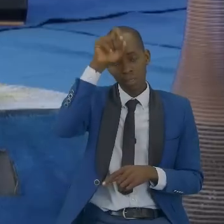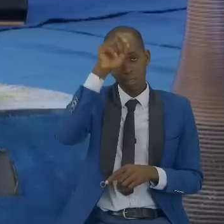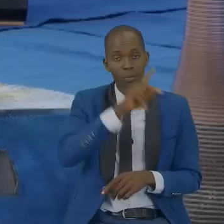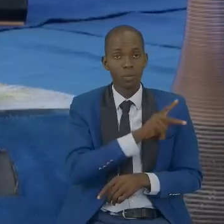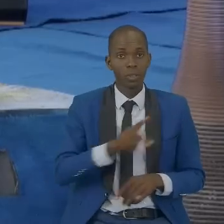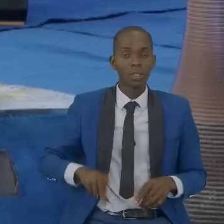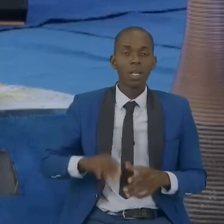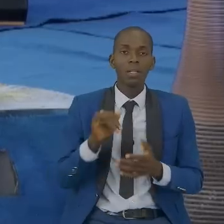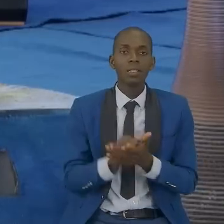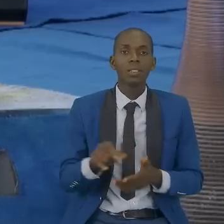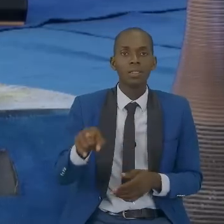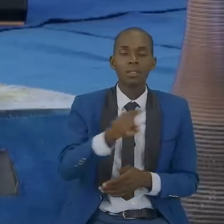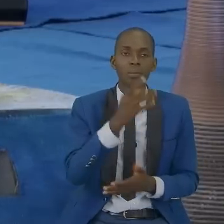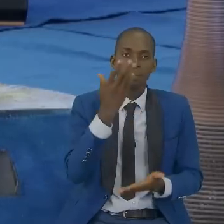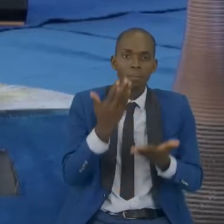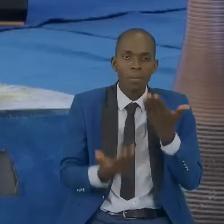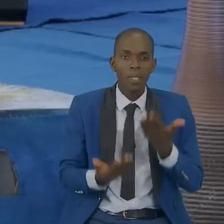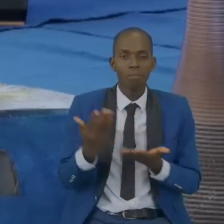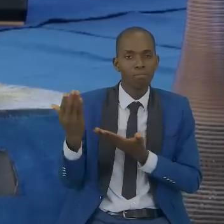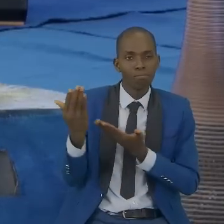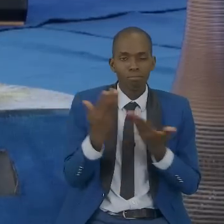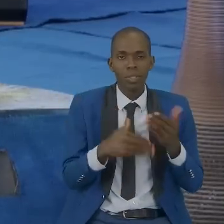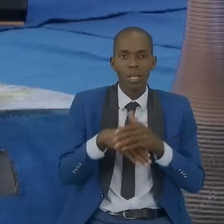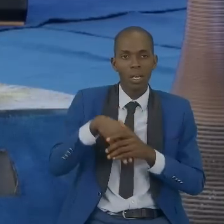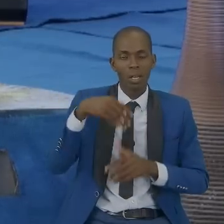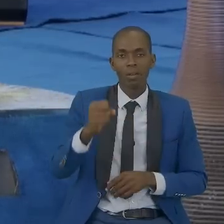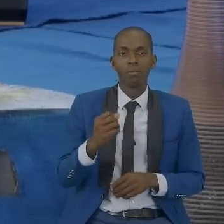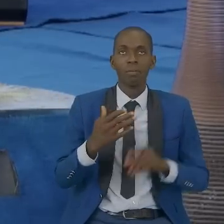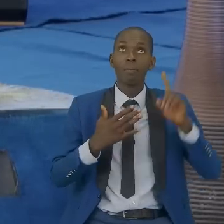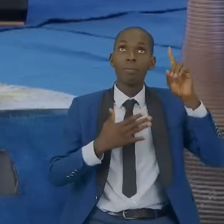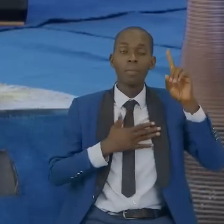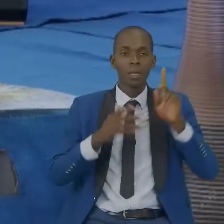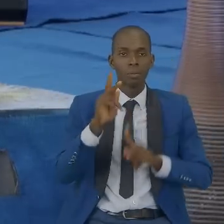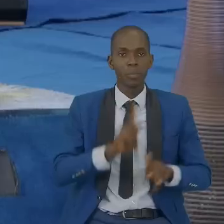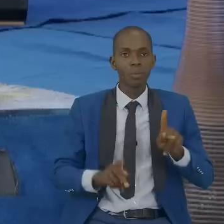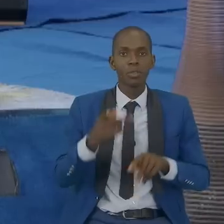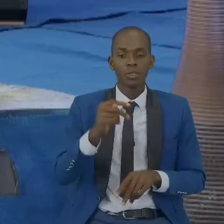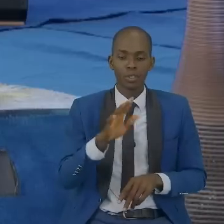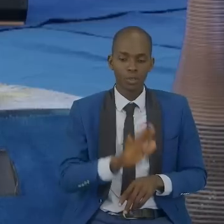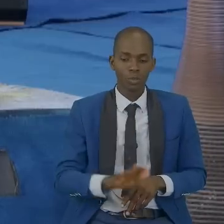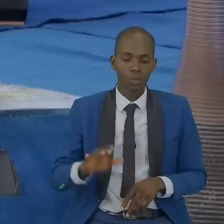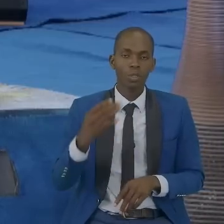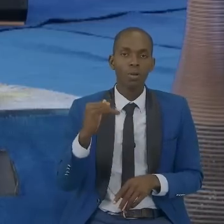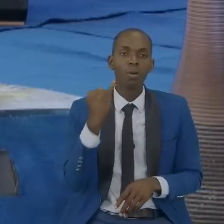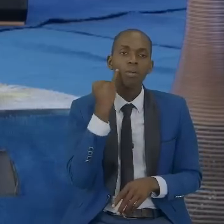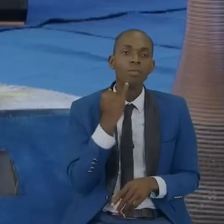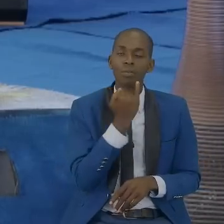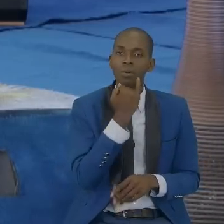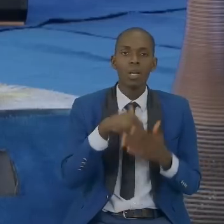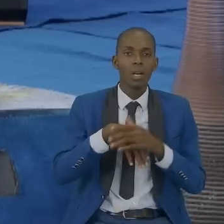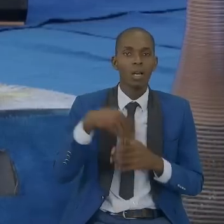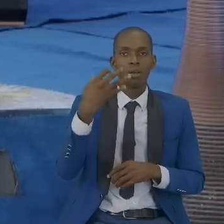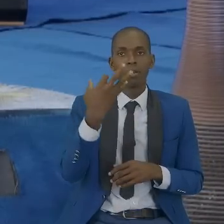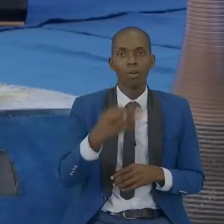thou mayest bring forth my people, the children of Israel,